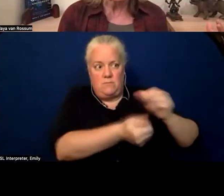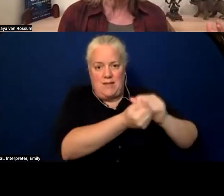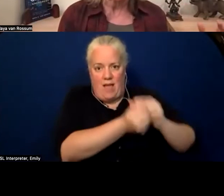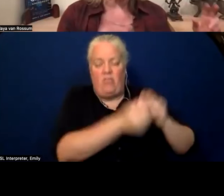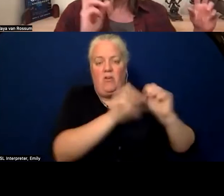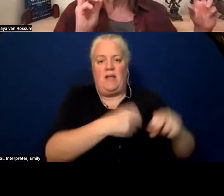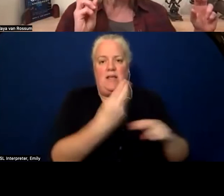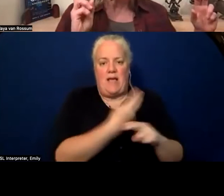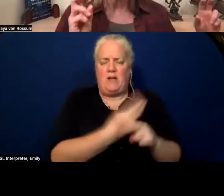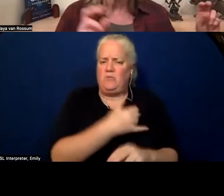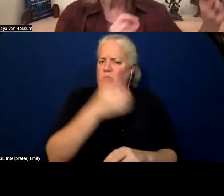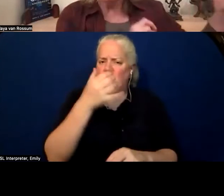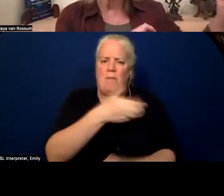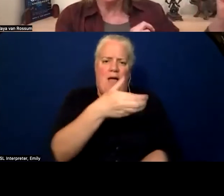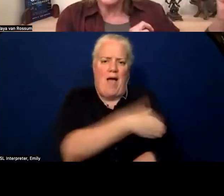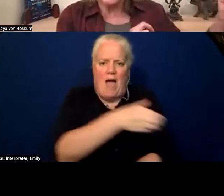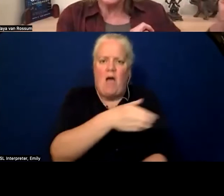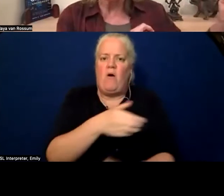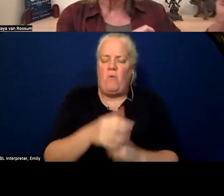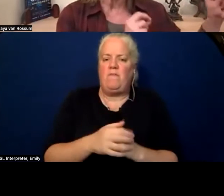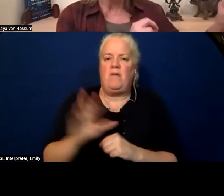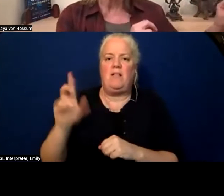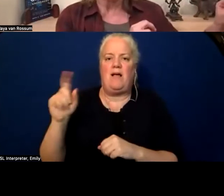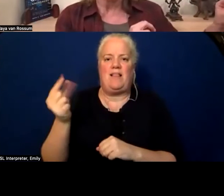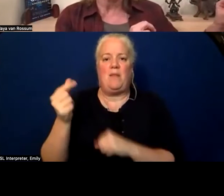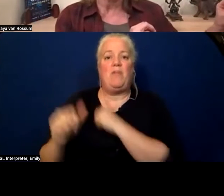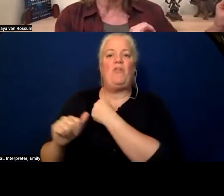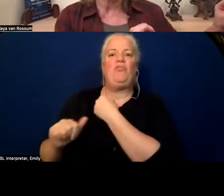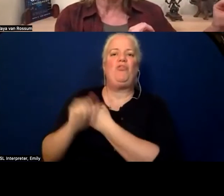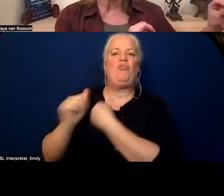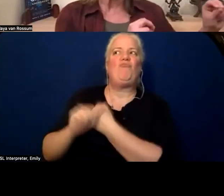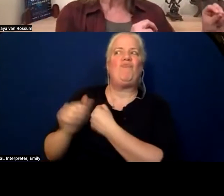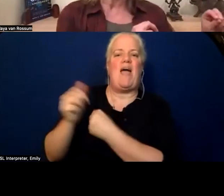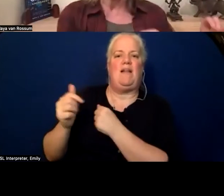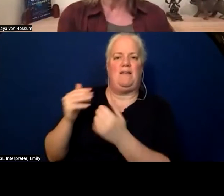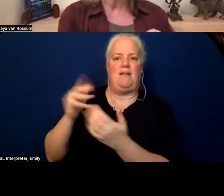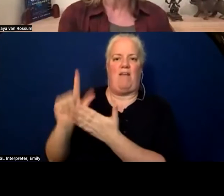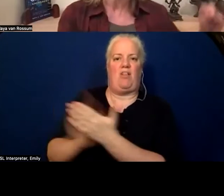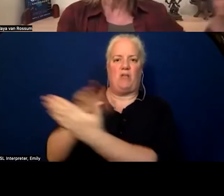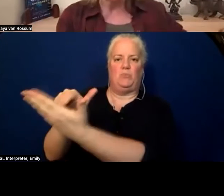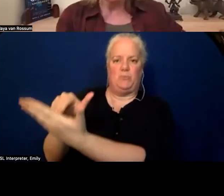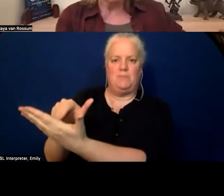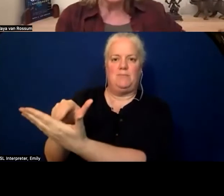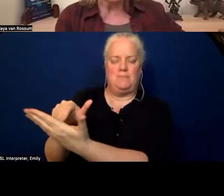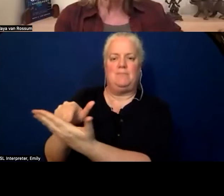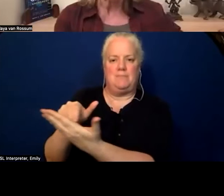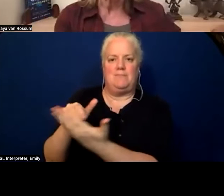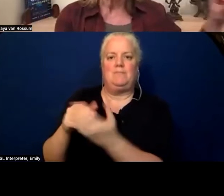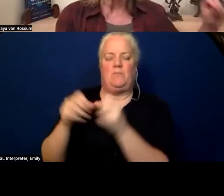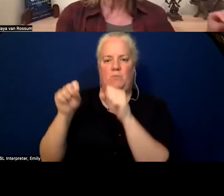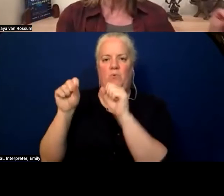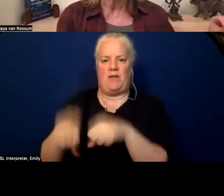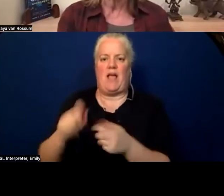advocacy context with a little bit of a threat of litigation based on the Constitution to perhaps avert that bad